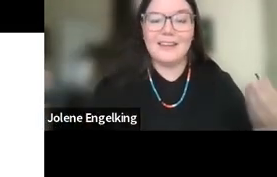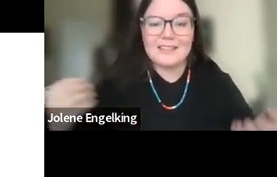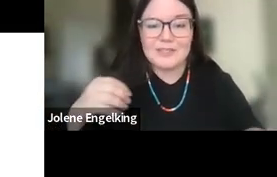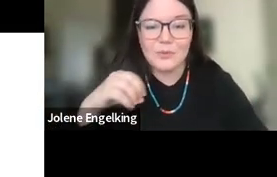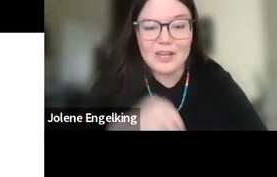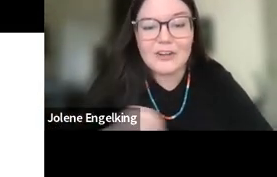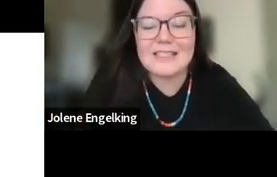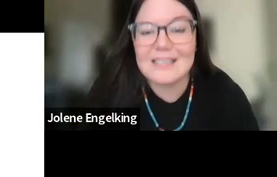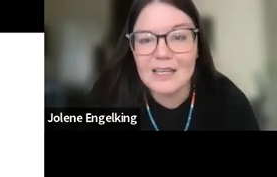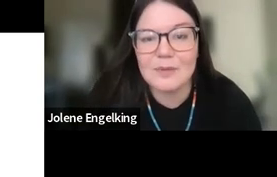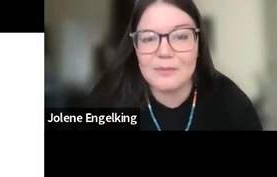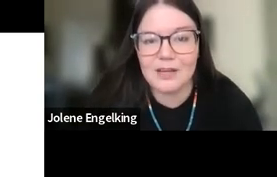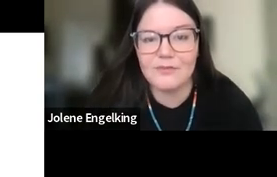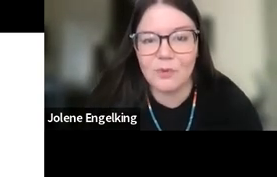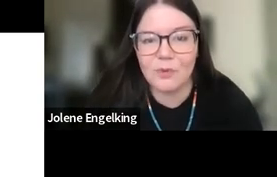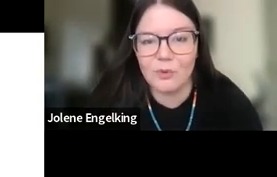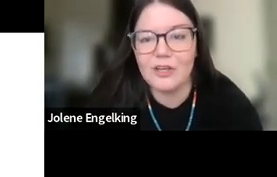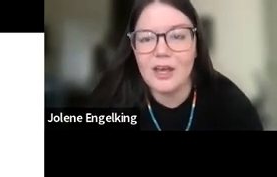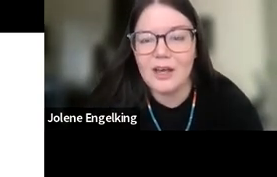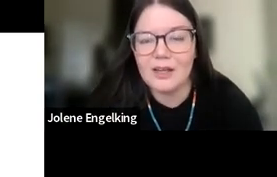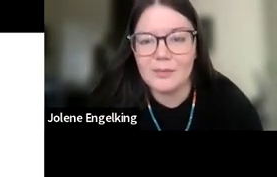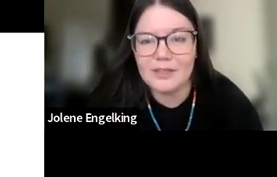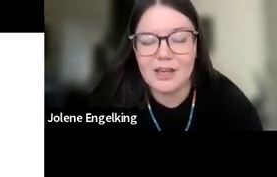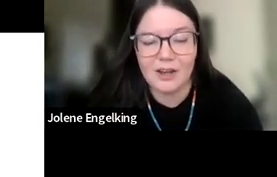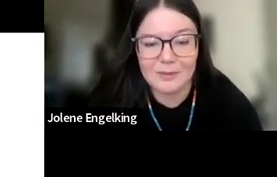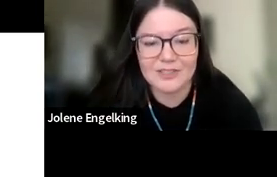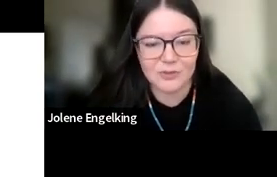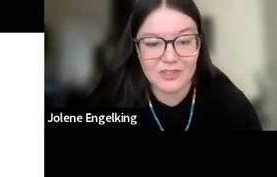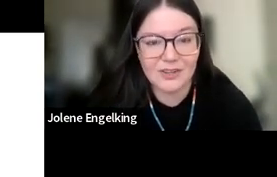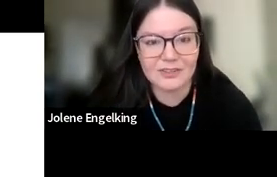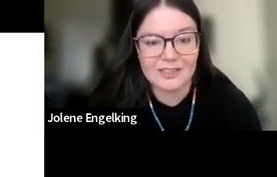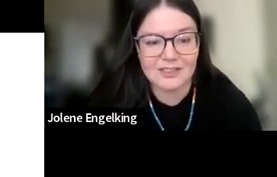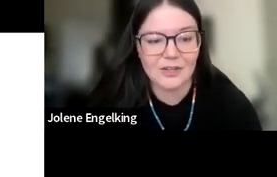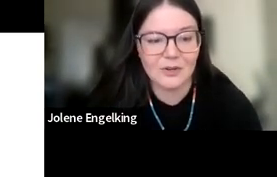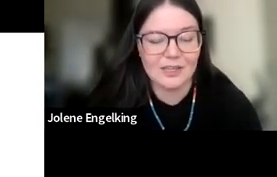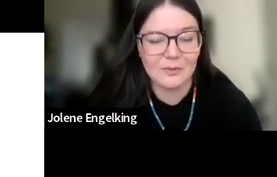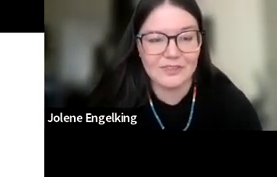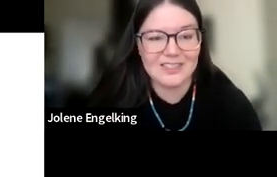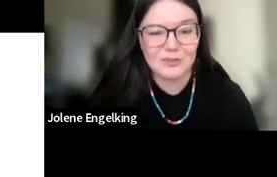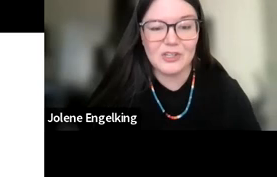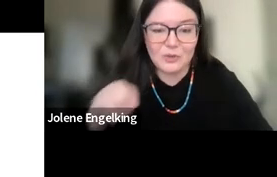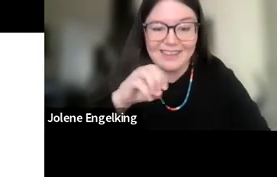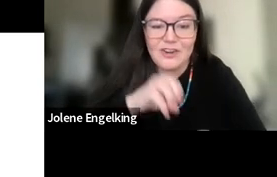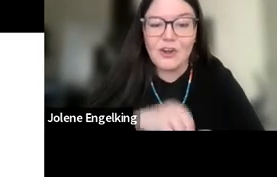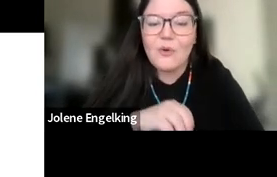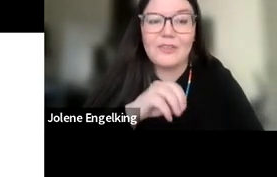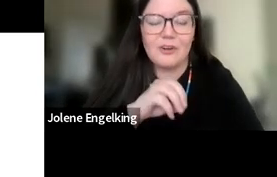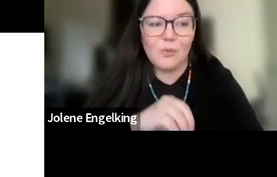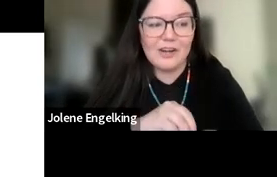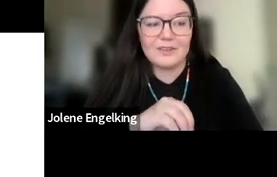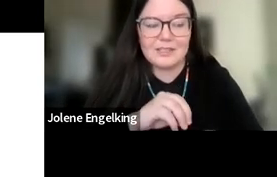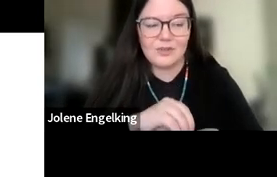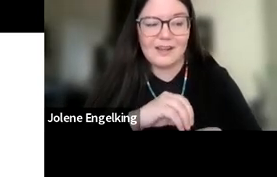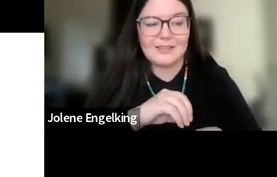And finally, someone was like, we aren't seeing people come forward talking about sexual assault. And so even within these communities where they know and